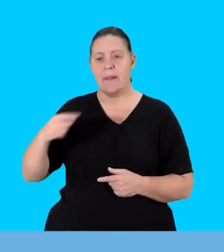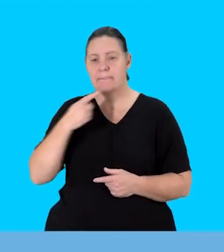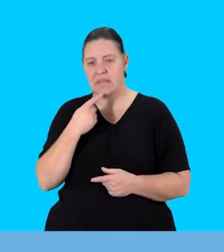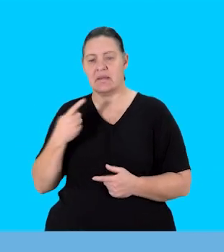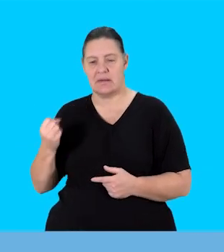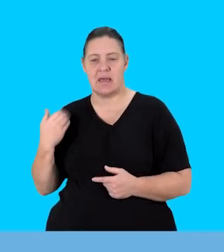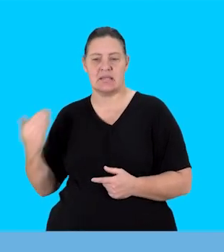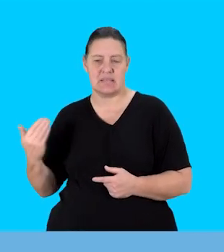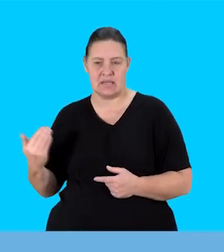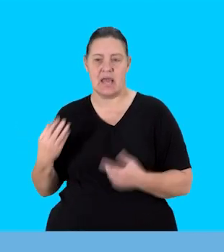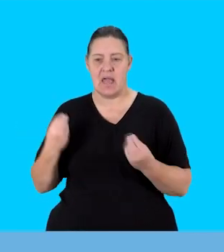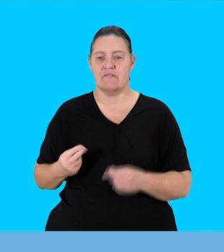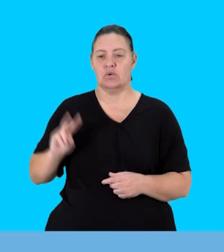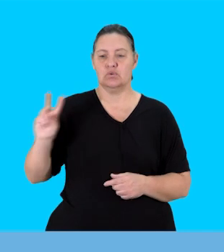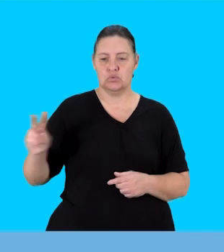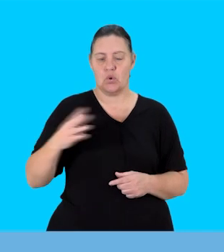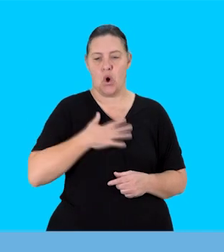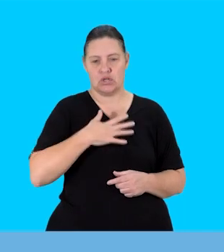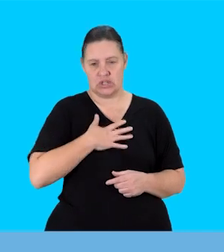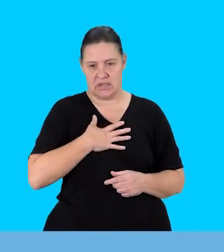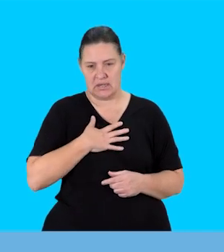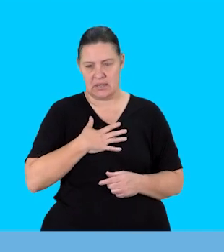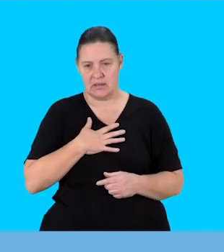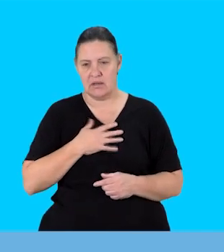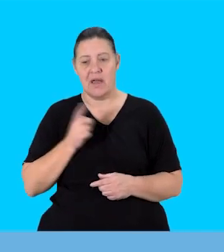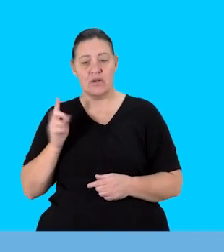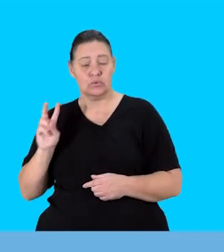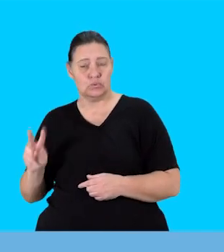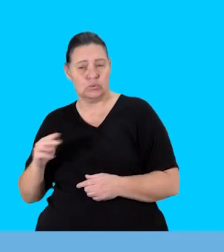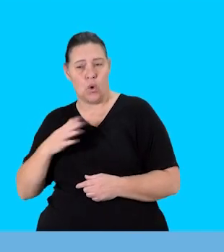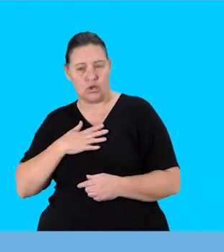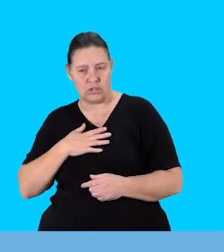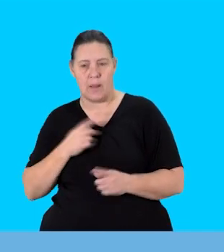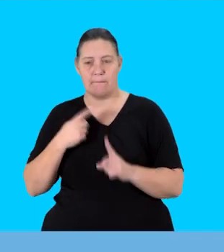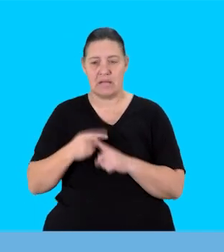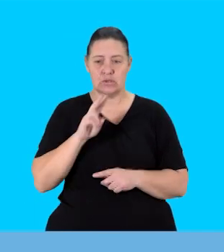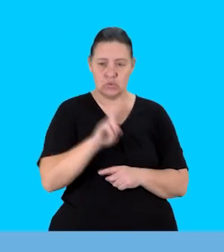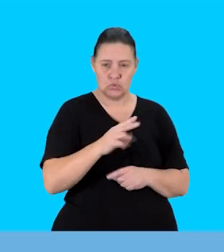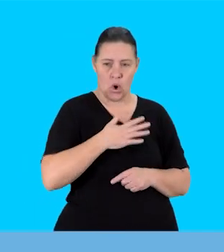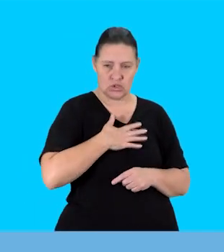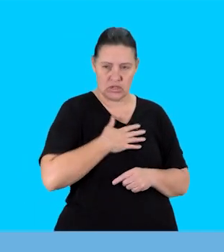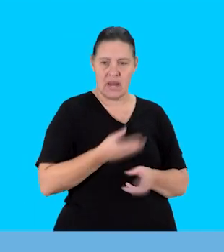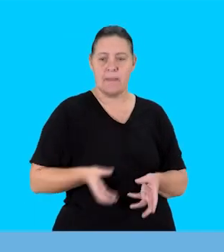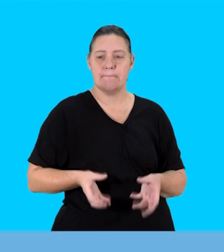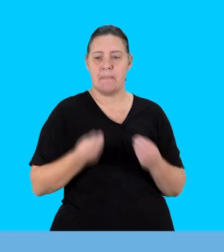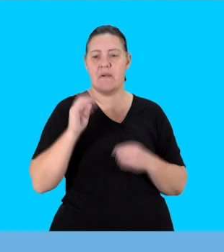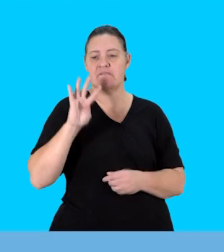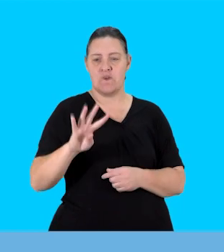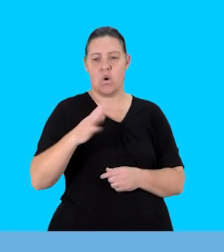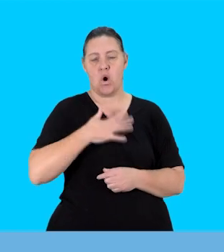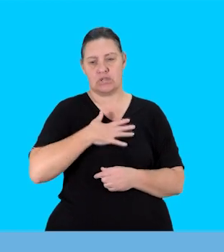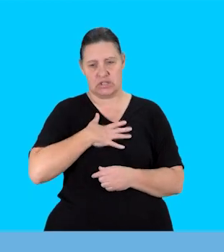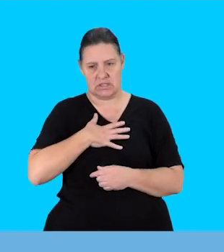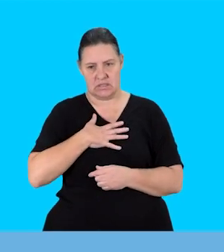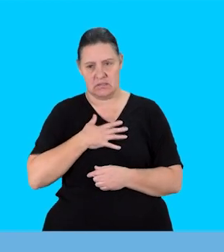here. So again, on this side, I will have 2 oxygens. So these 2 oxygens plus these 2 oxygens gives me